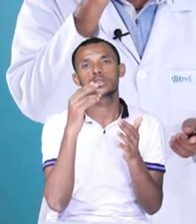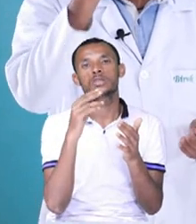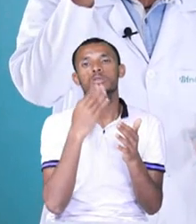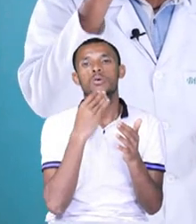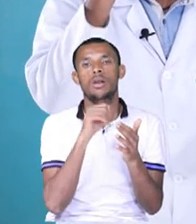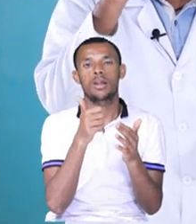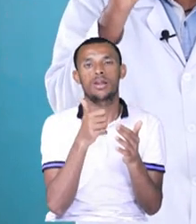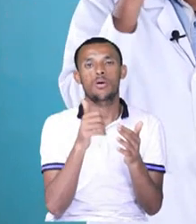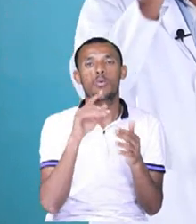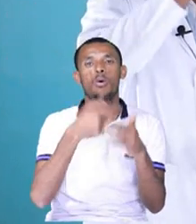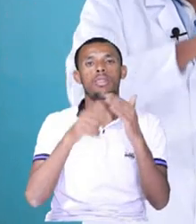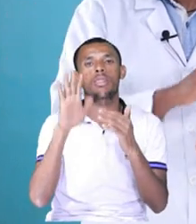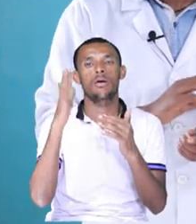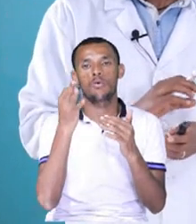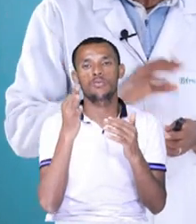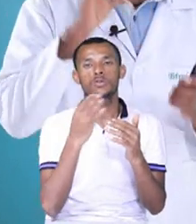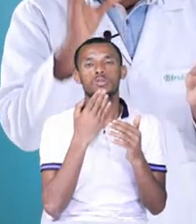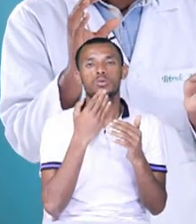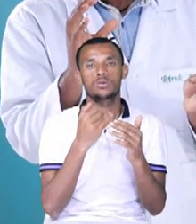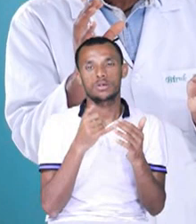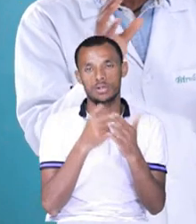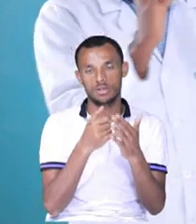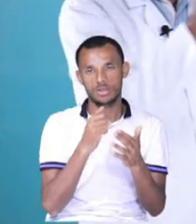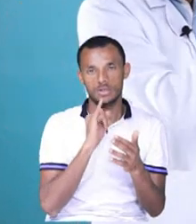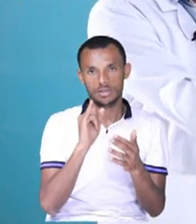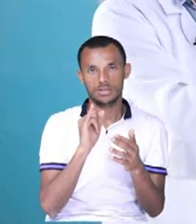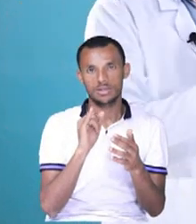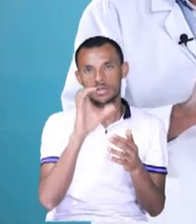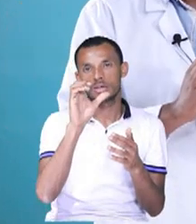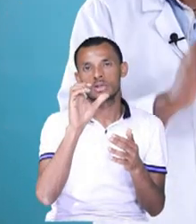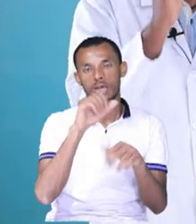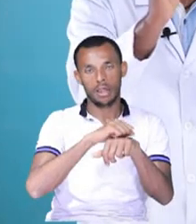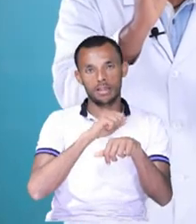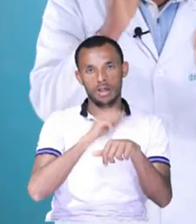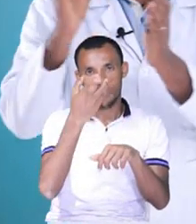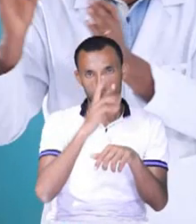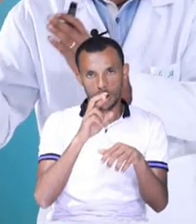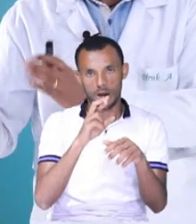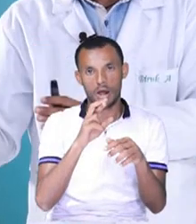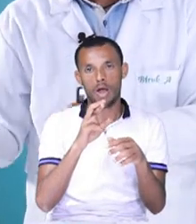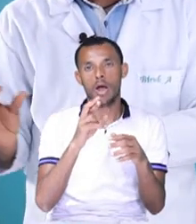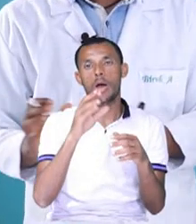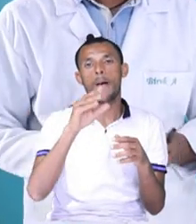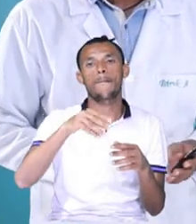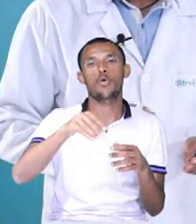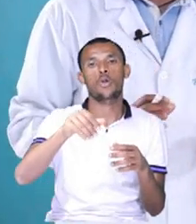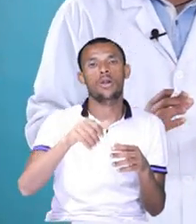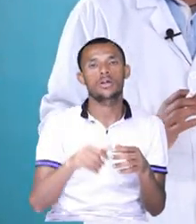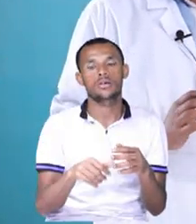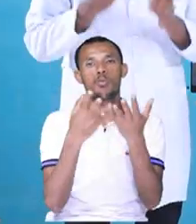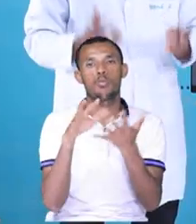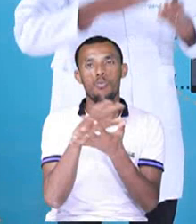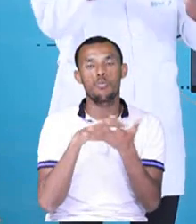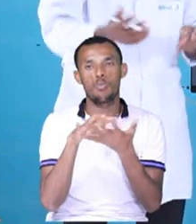important point is what types of sugar. Is it a crystal form or is it a powder form? Student,